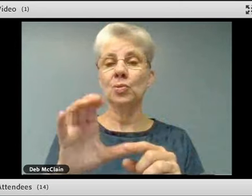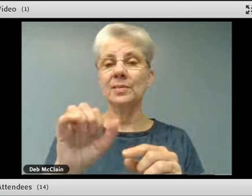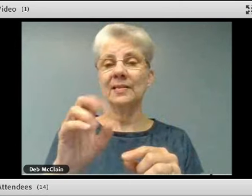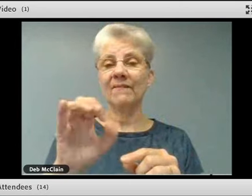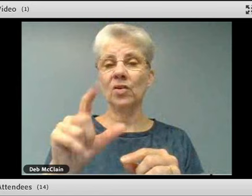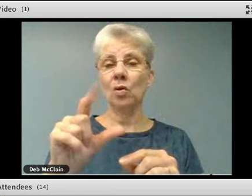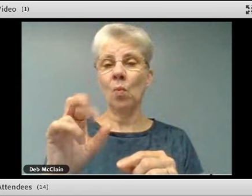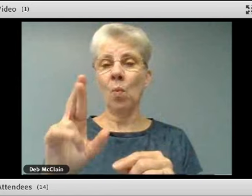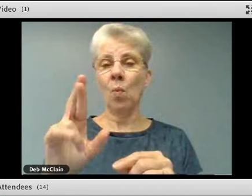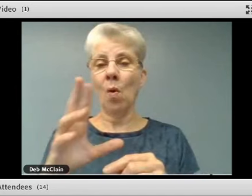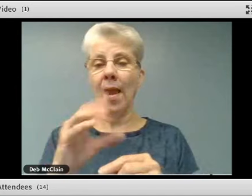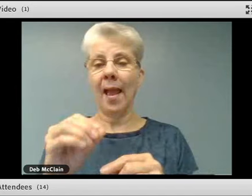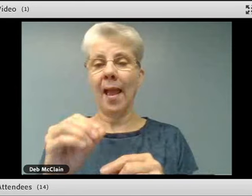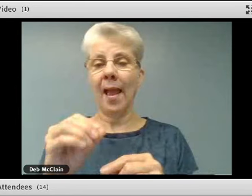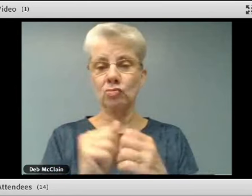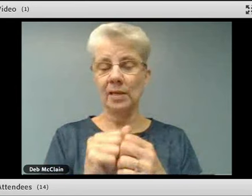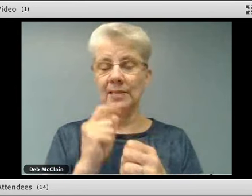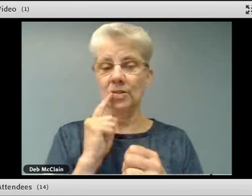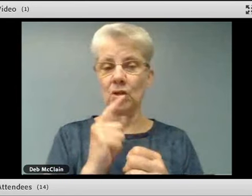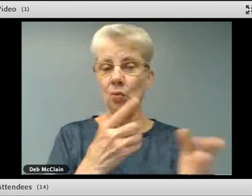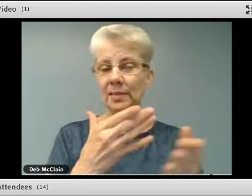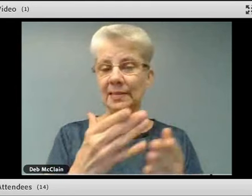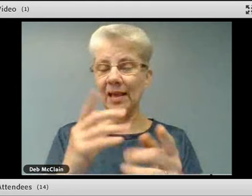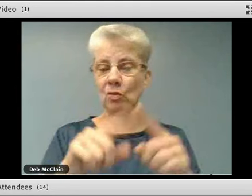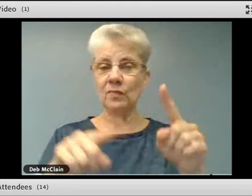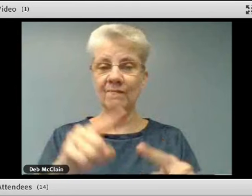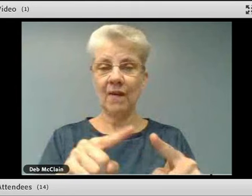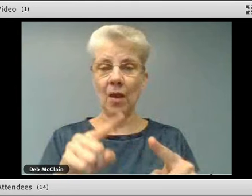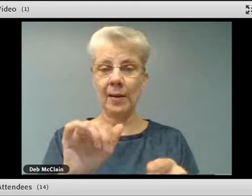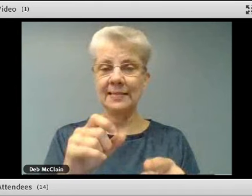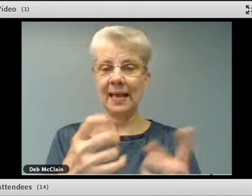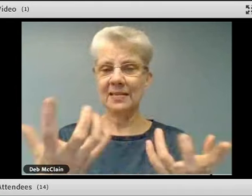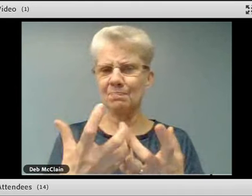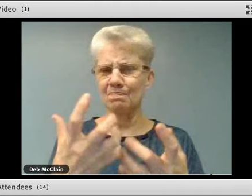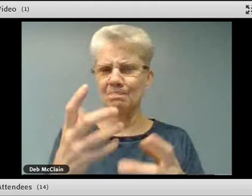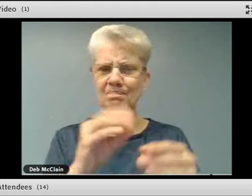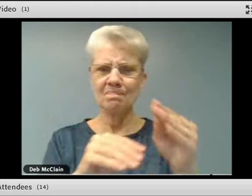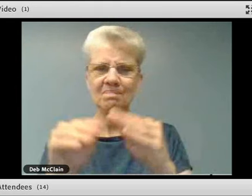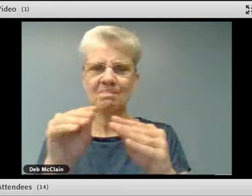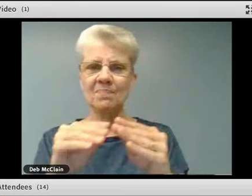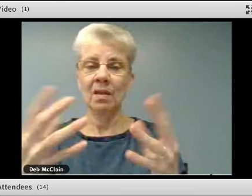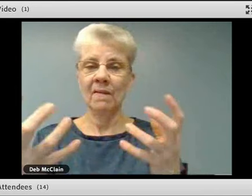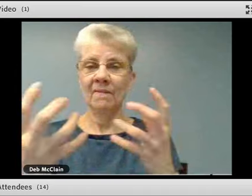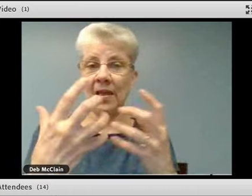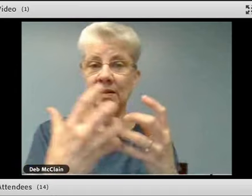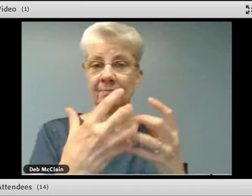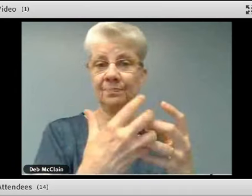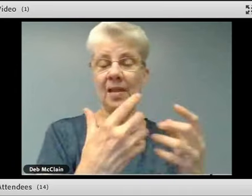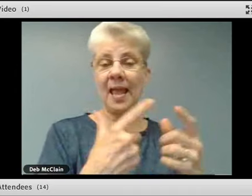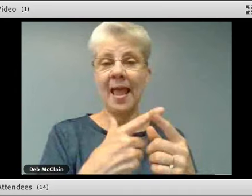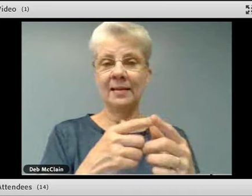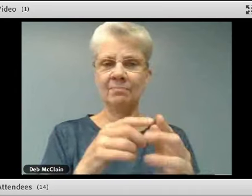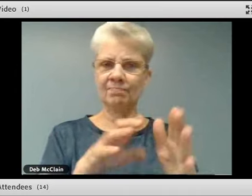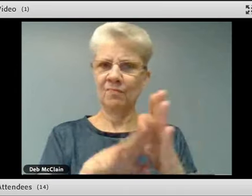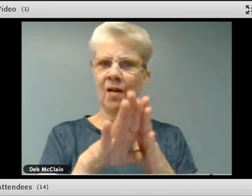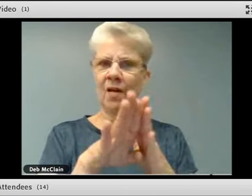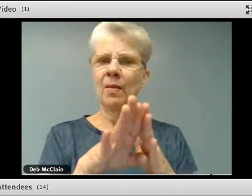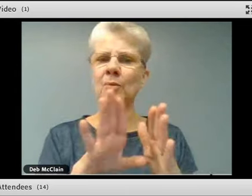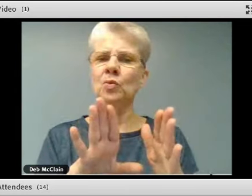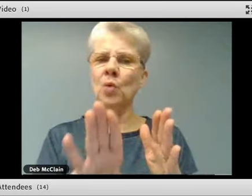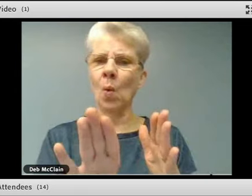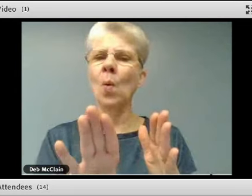era. So you can take these various sets, mix and match the sources within them, and tailor your